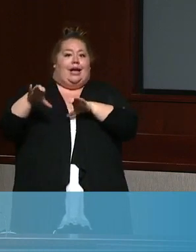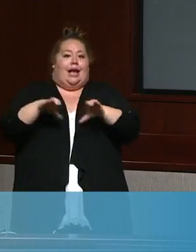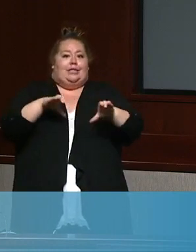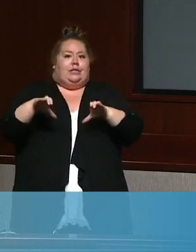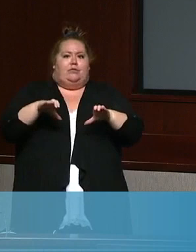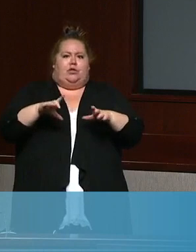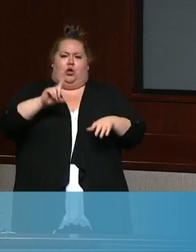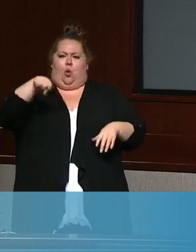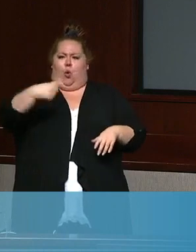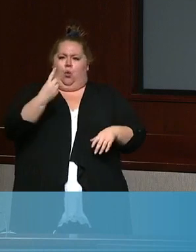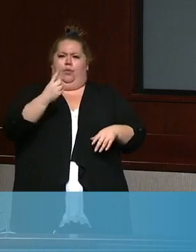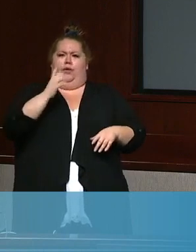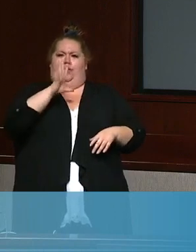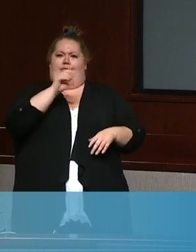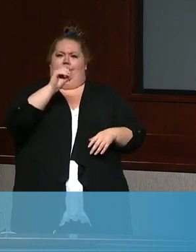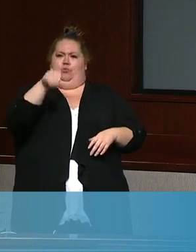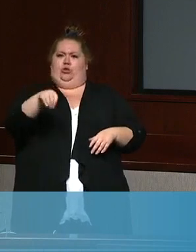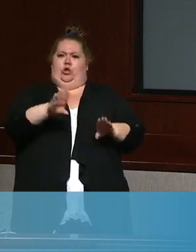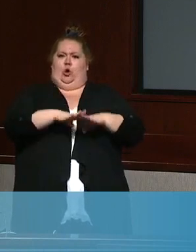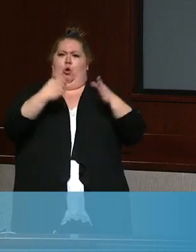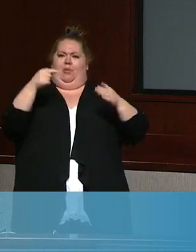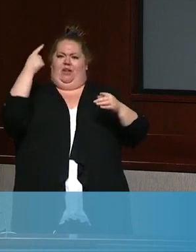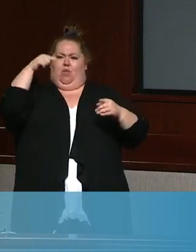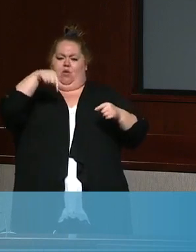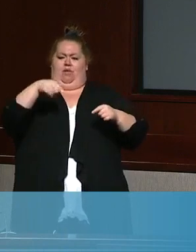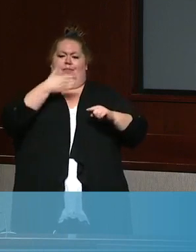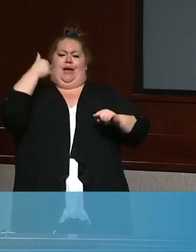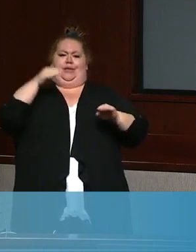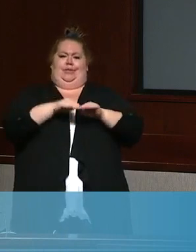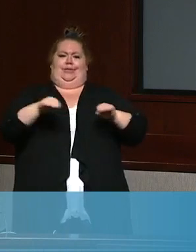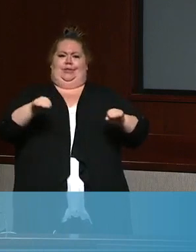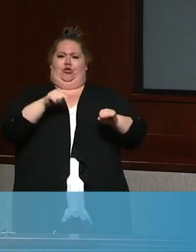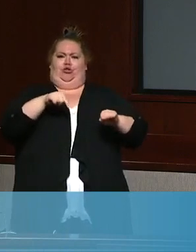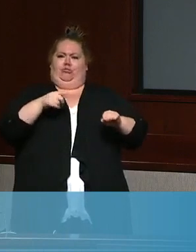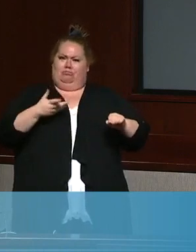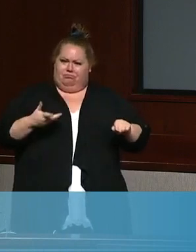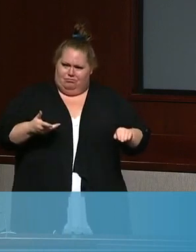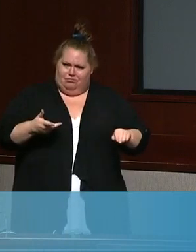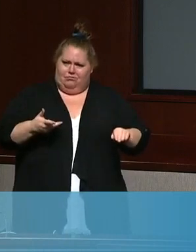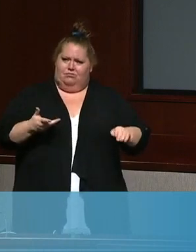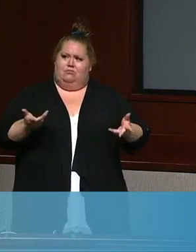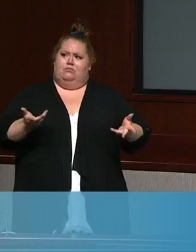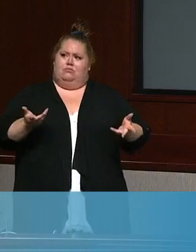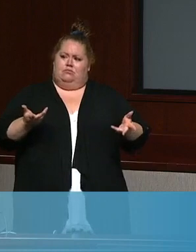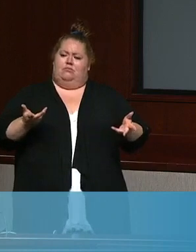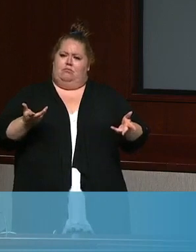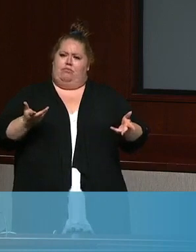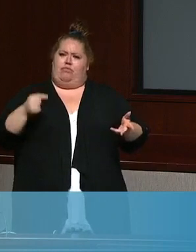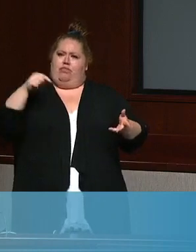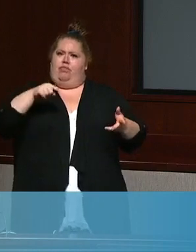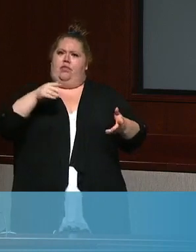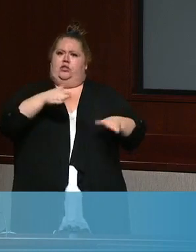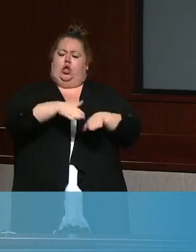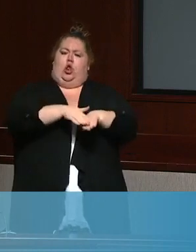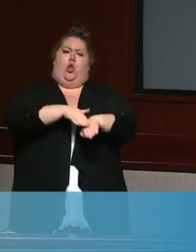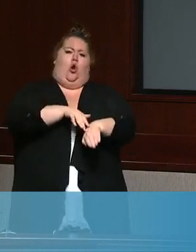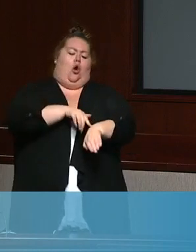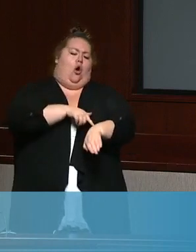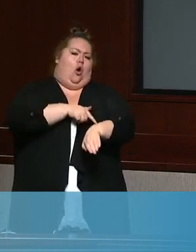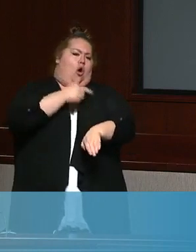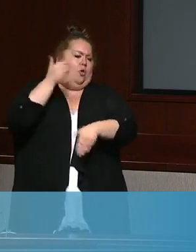at 50% capacity. This is a long road. So making this long road